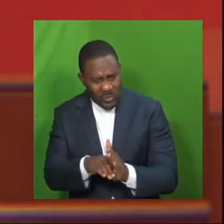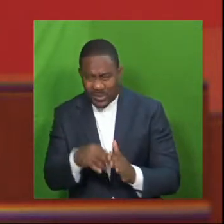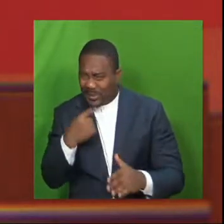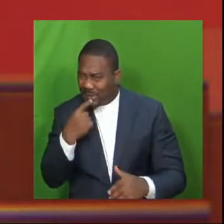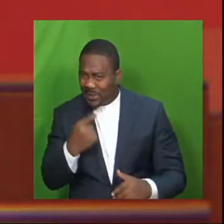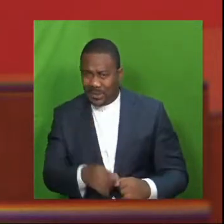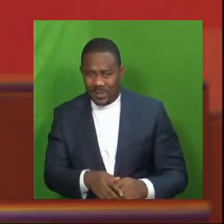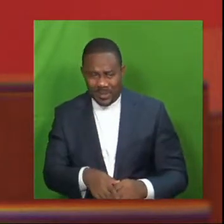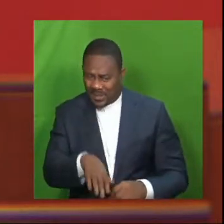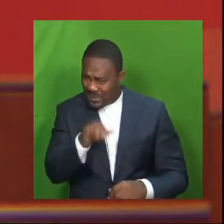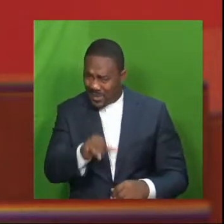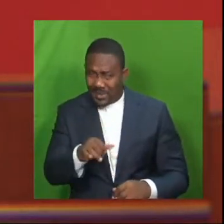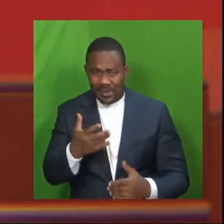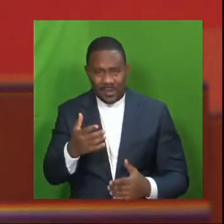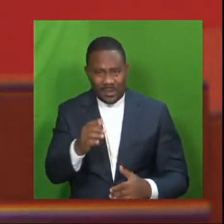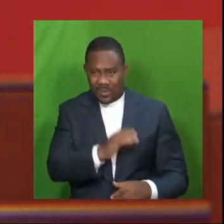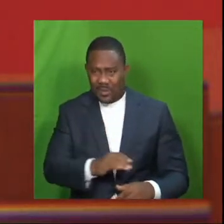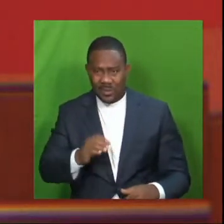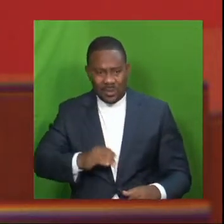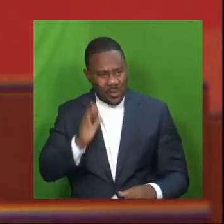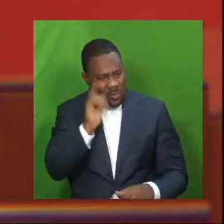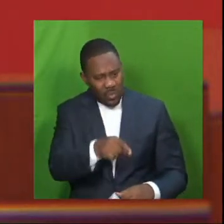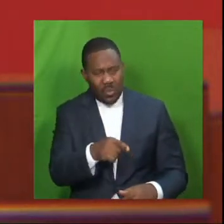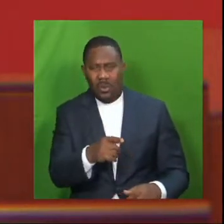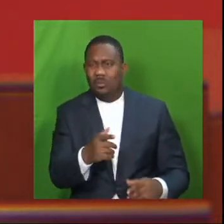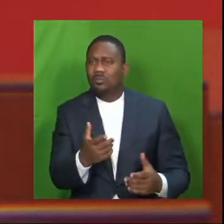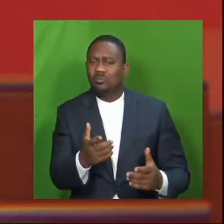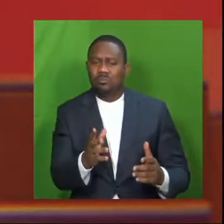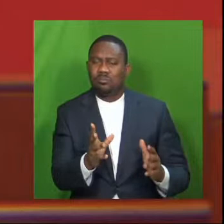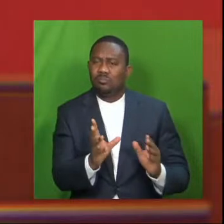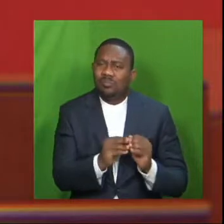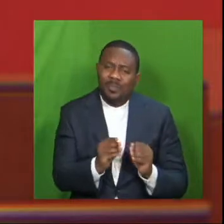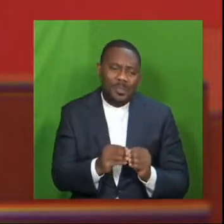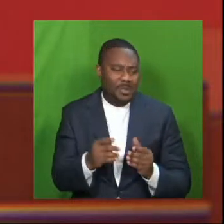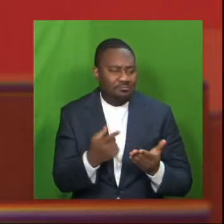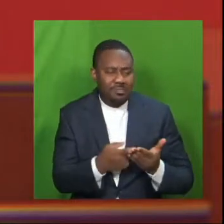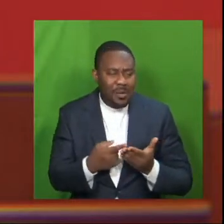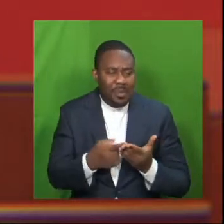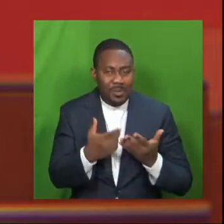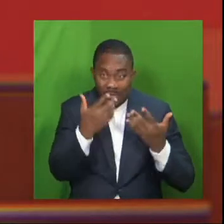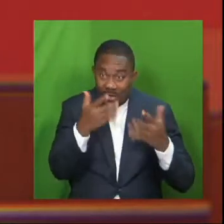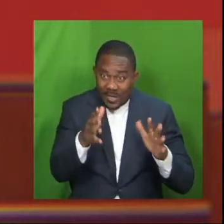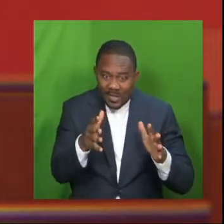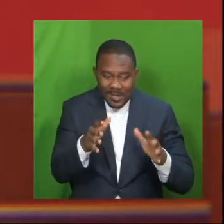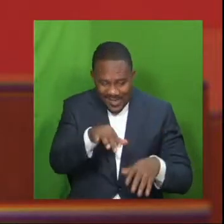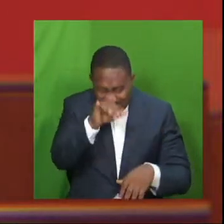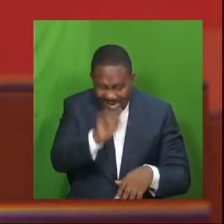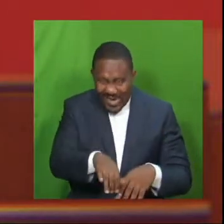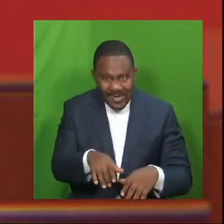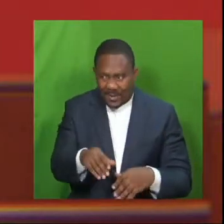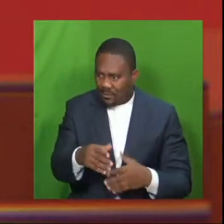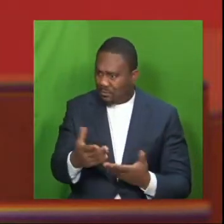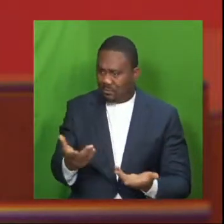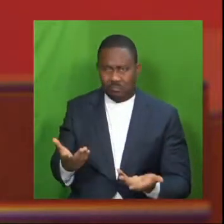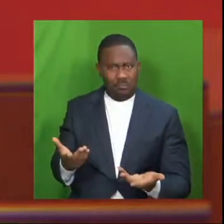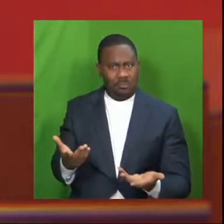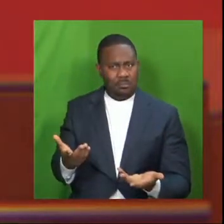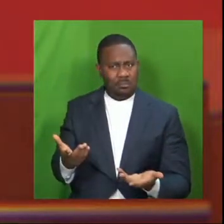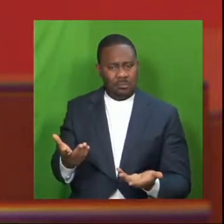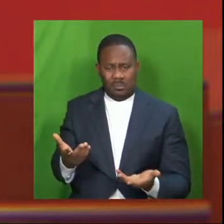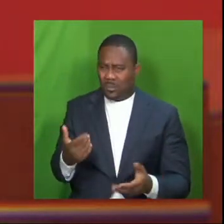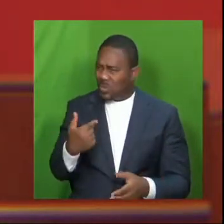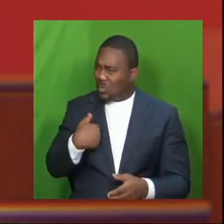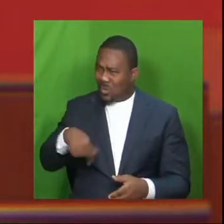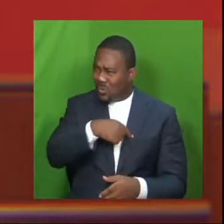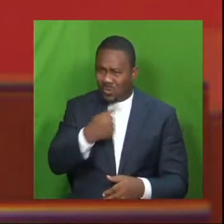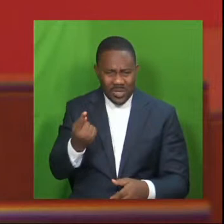that committee can go and sit and take a decision, and that decision will be binding on the House. I beg to